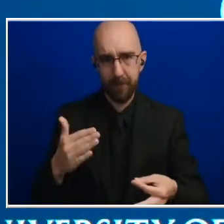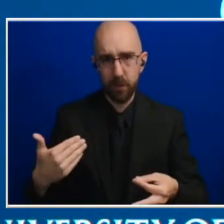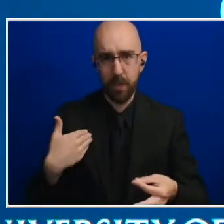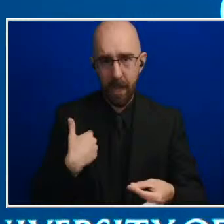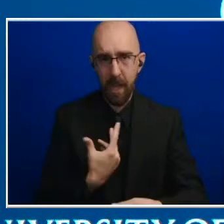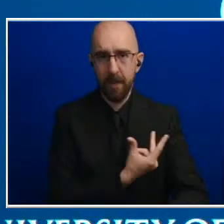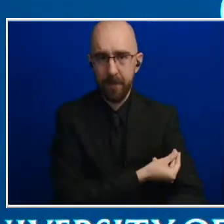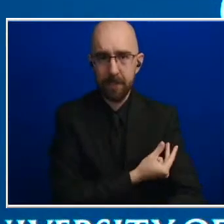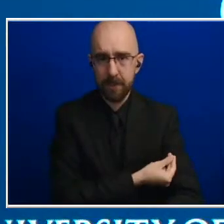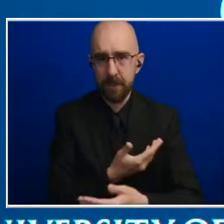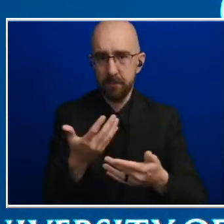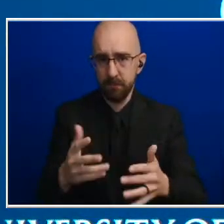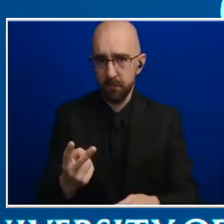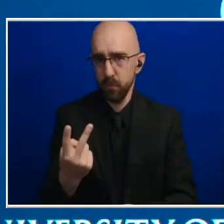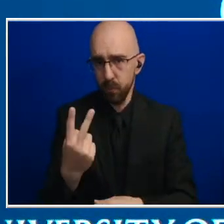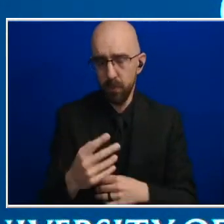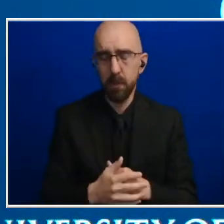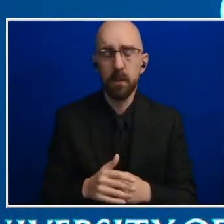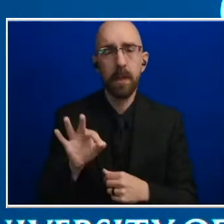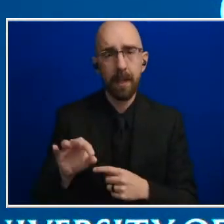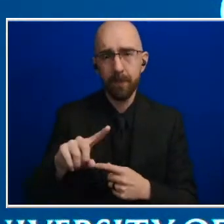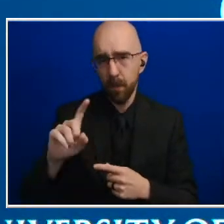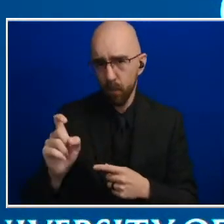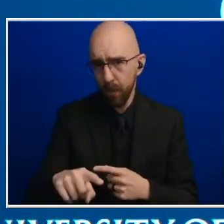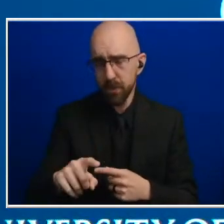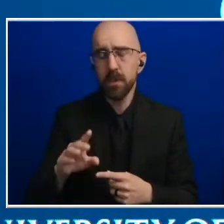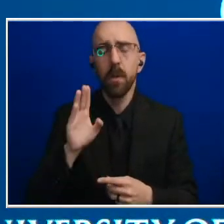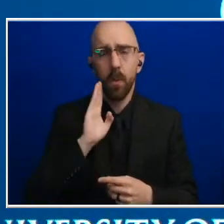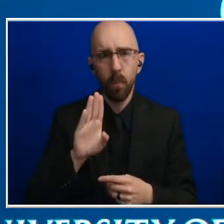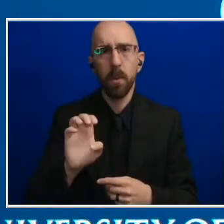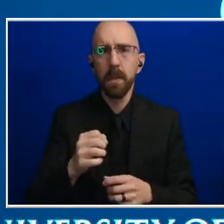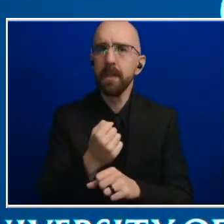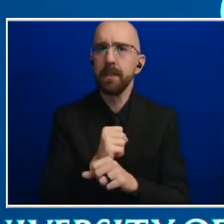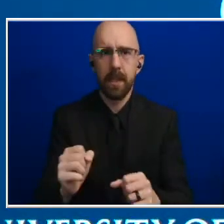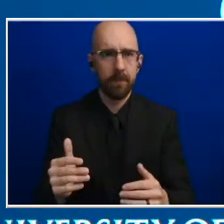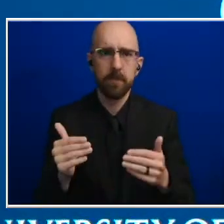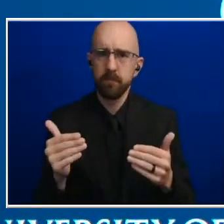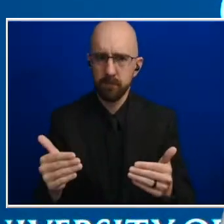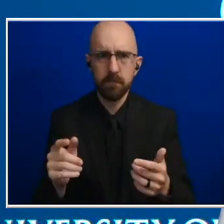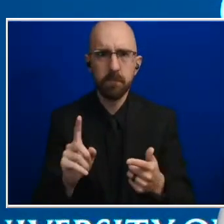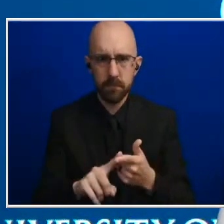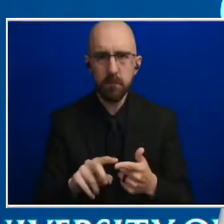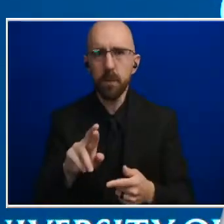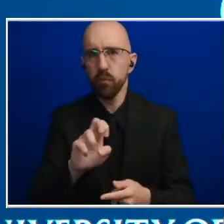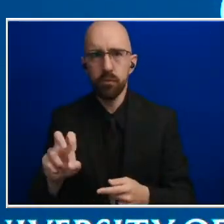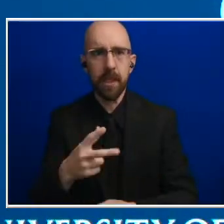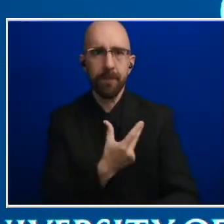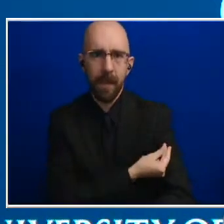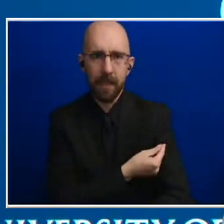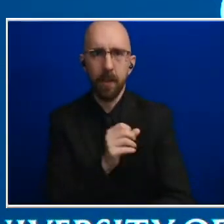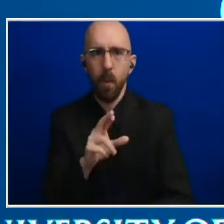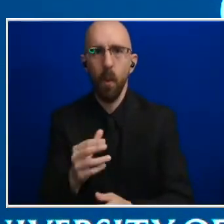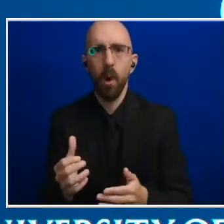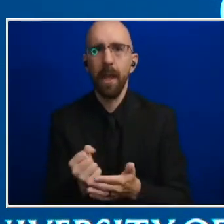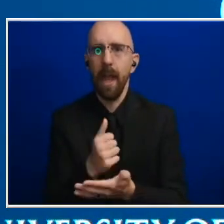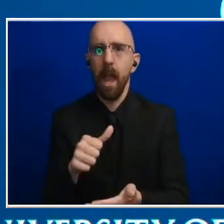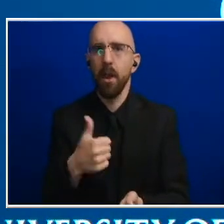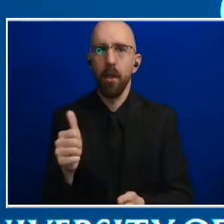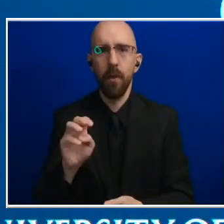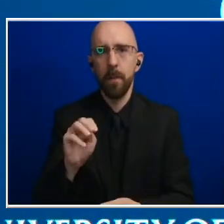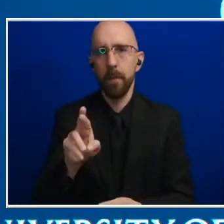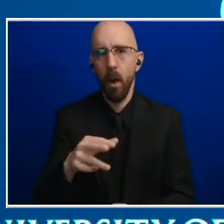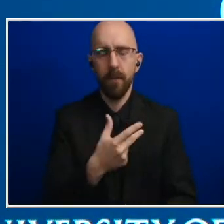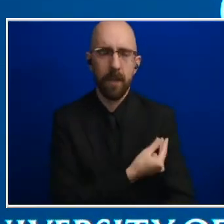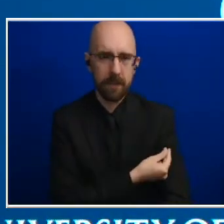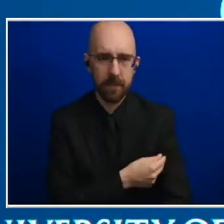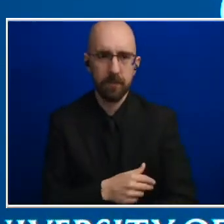there is a question, it is going to be safe to revaccinate or to get a dose of MMR. Now, you can draw titers